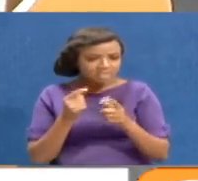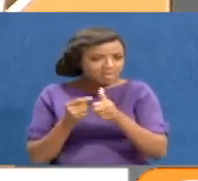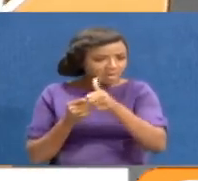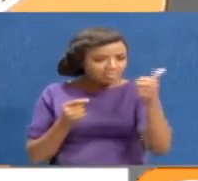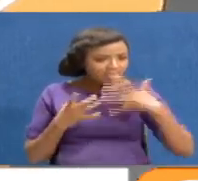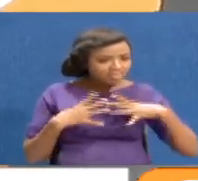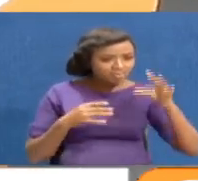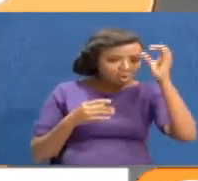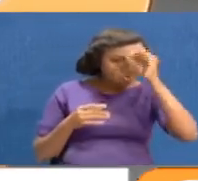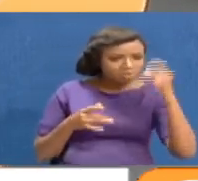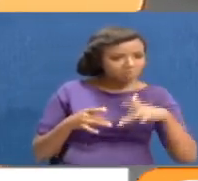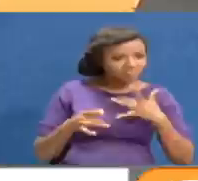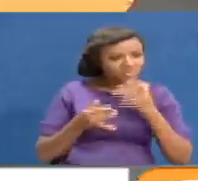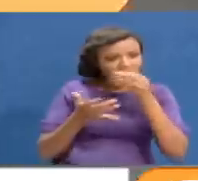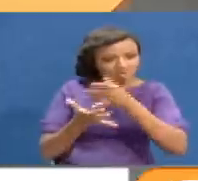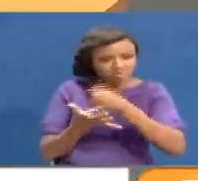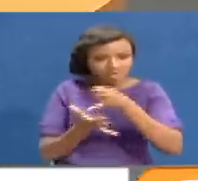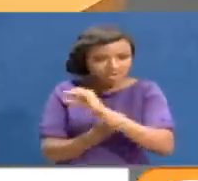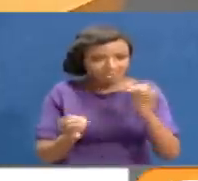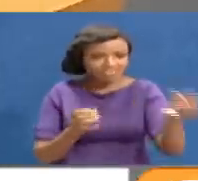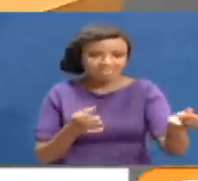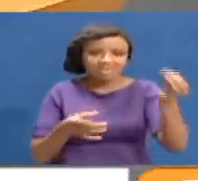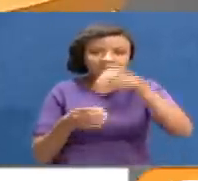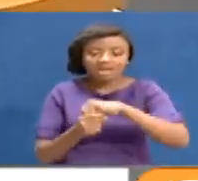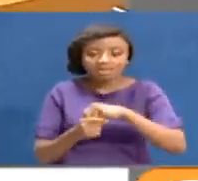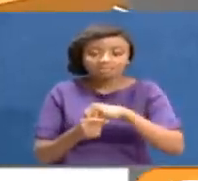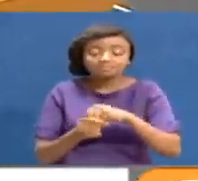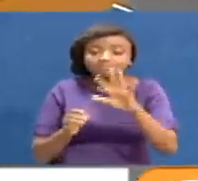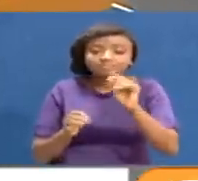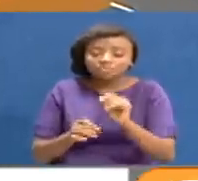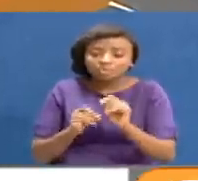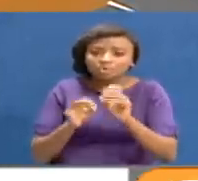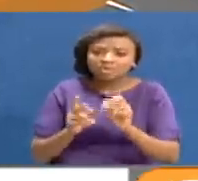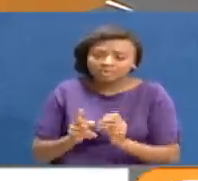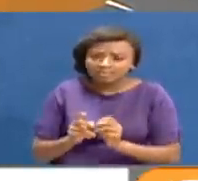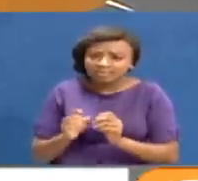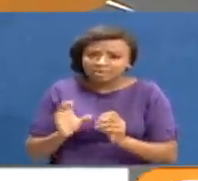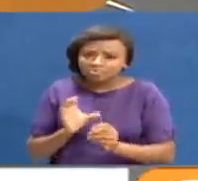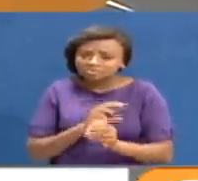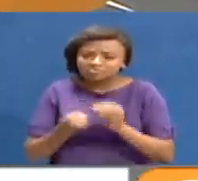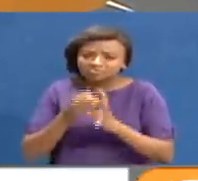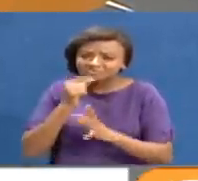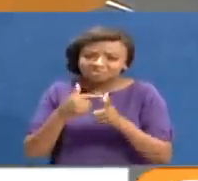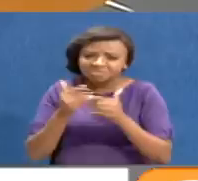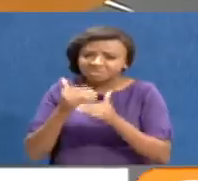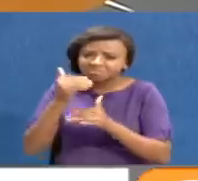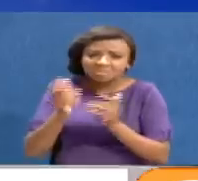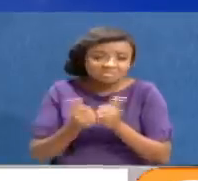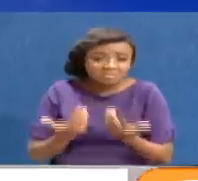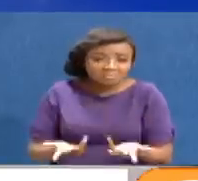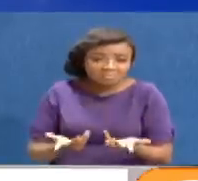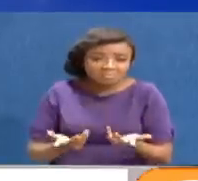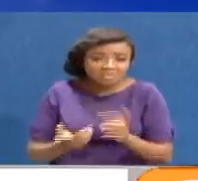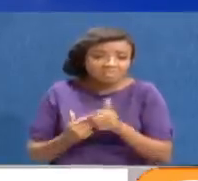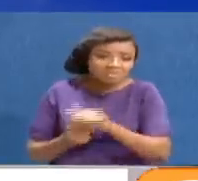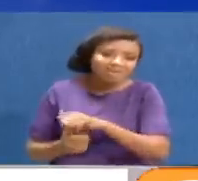that are in the current BBI report. Is this a possibility? And then what will happen after that small committee? Then somebody else